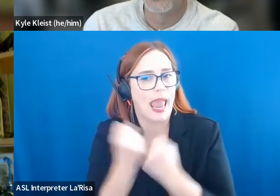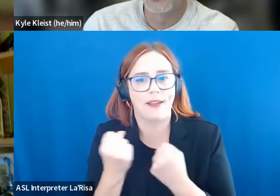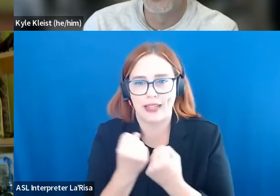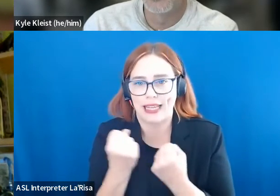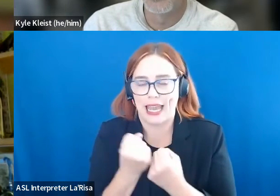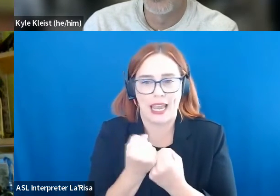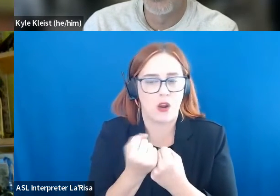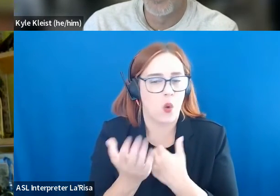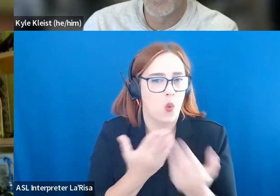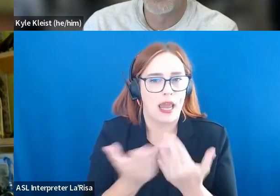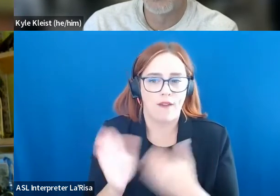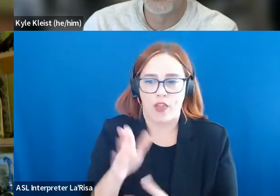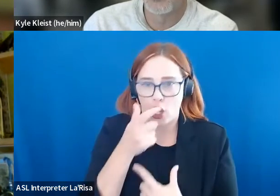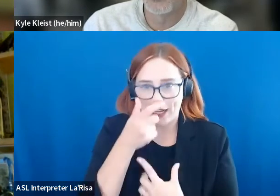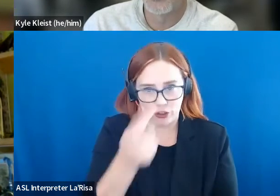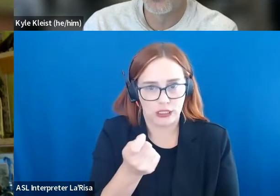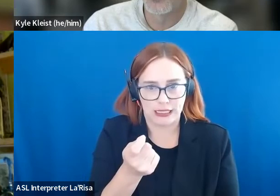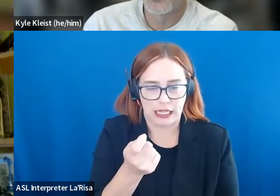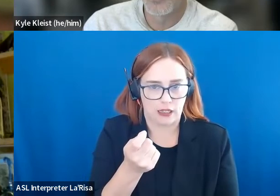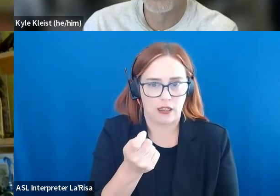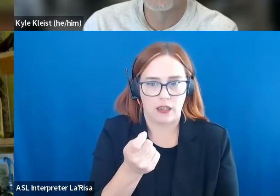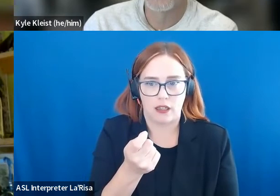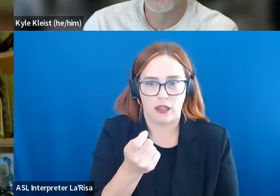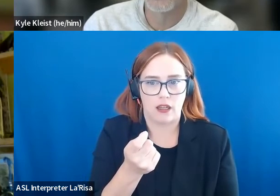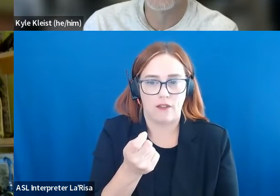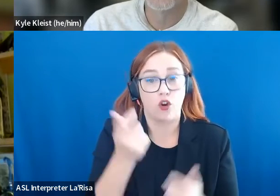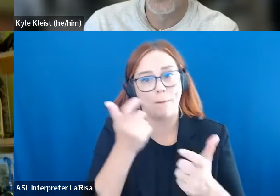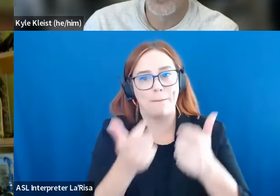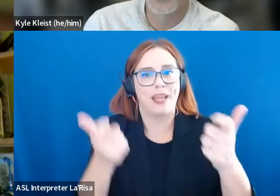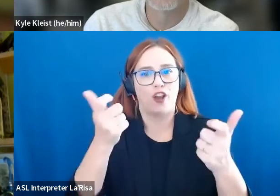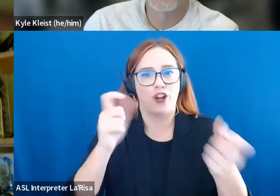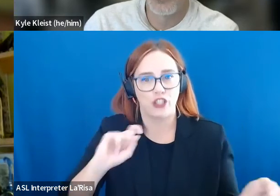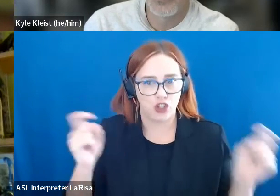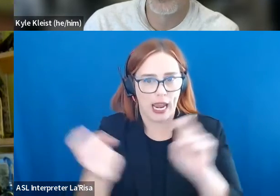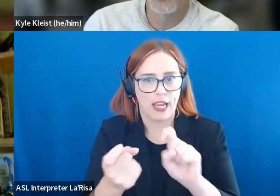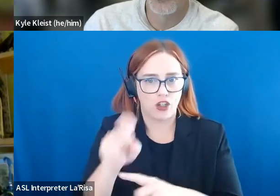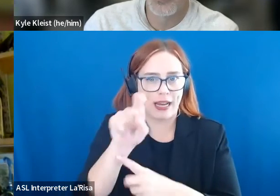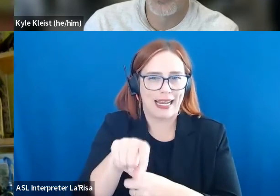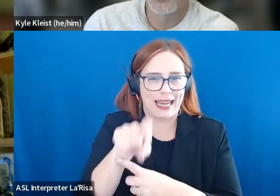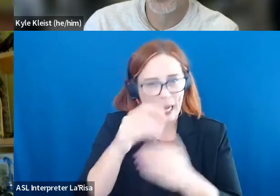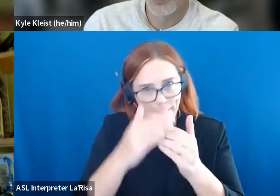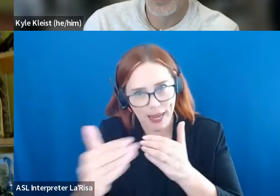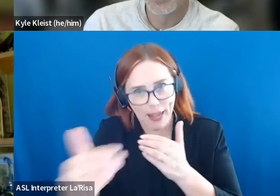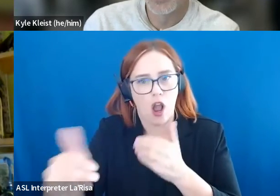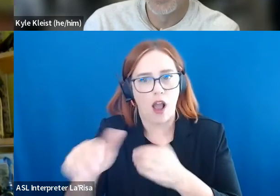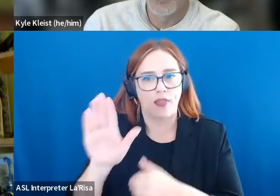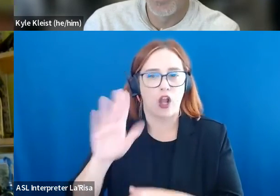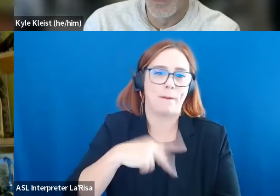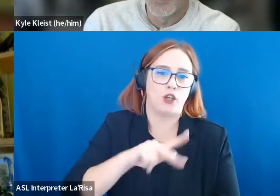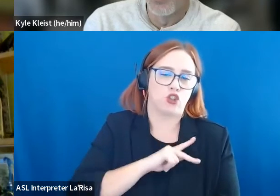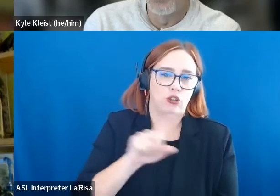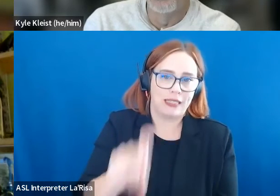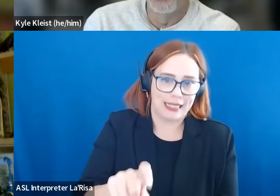form they're interested in doing for the bigger change that needs to happen beyond their personal needs. Yeah.